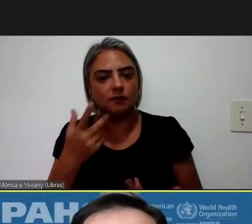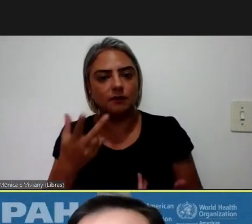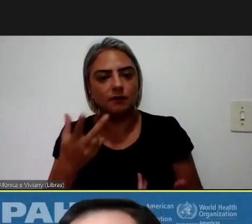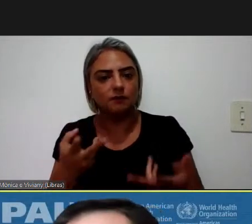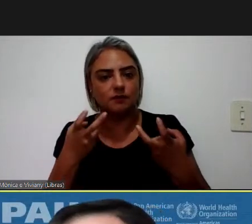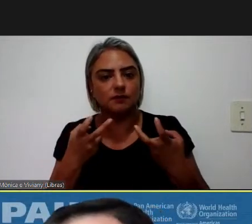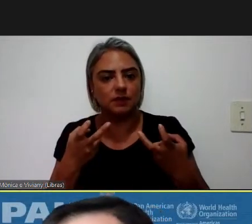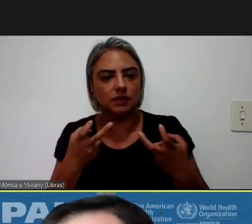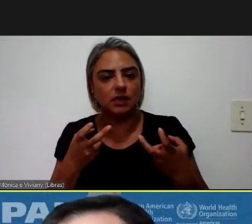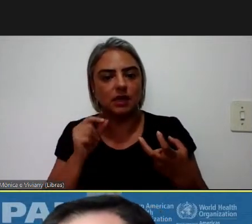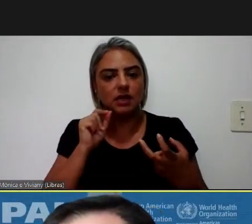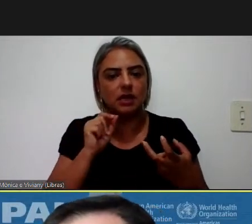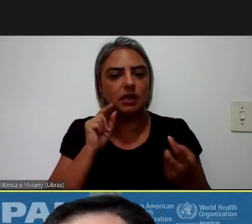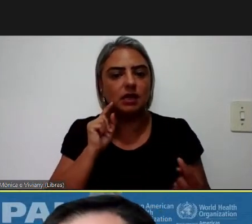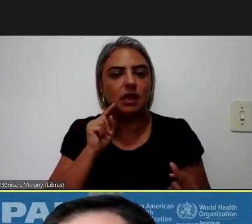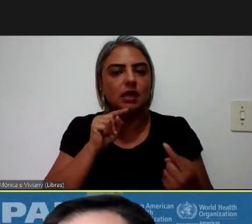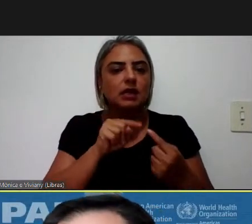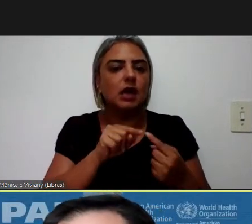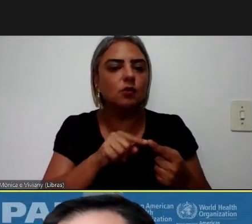So in this sense,